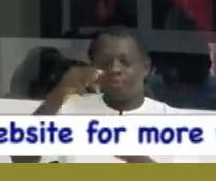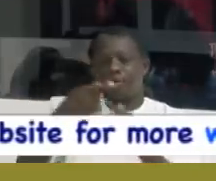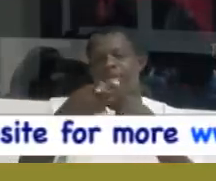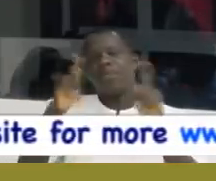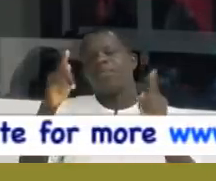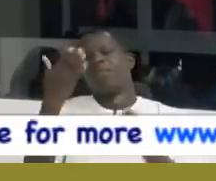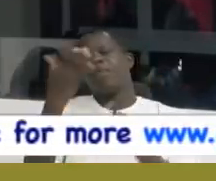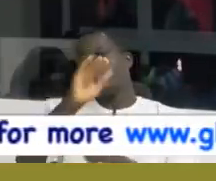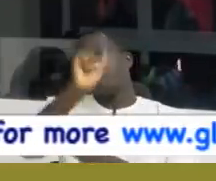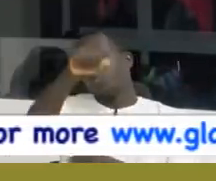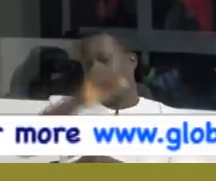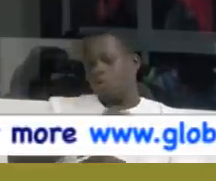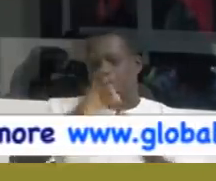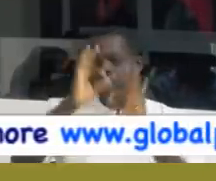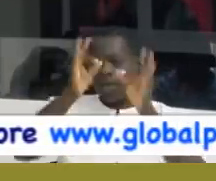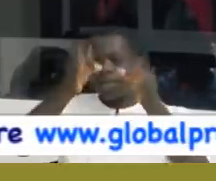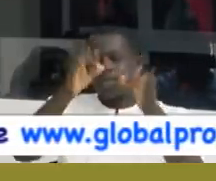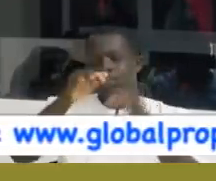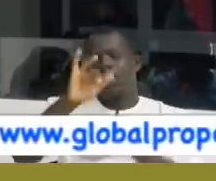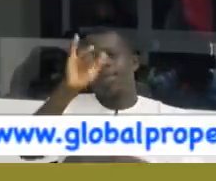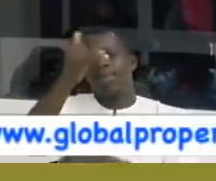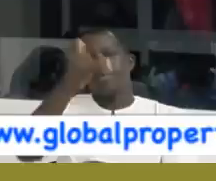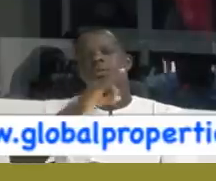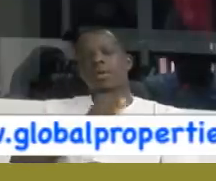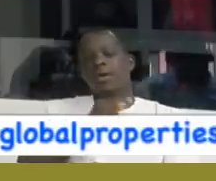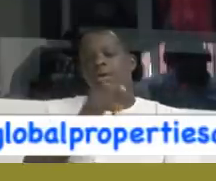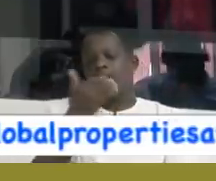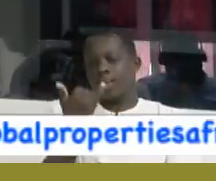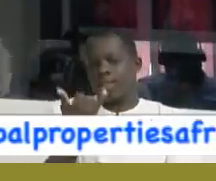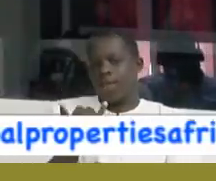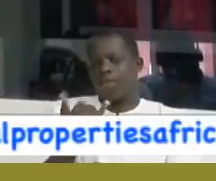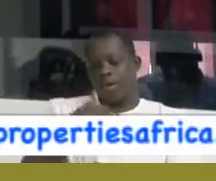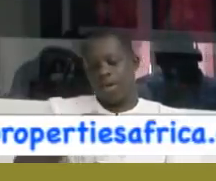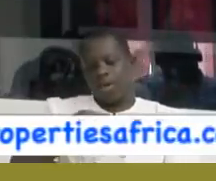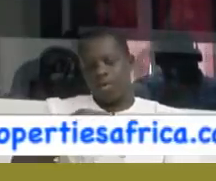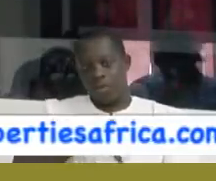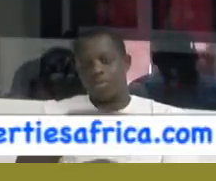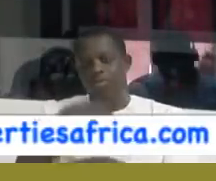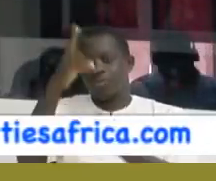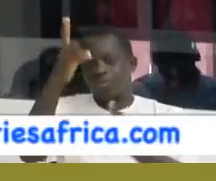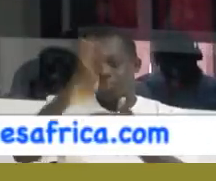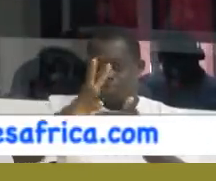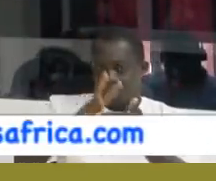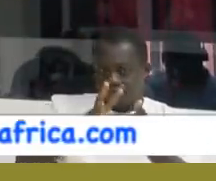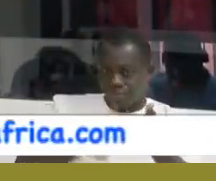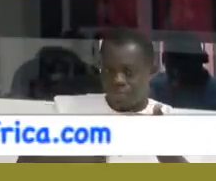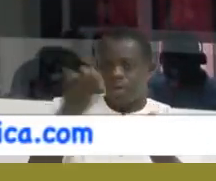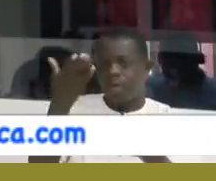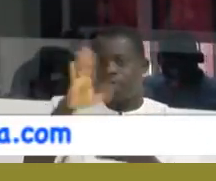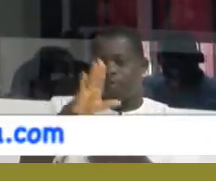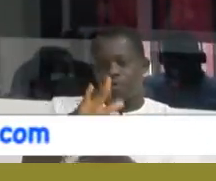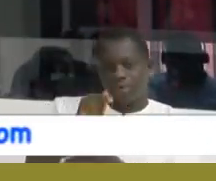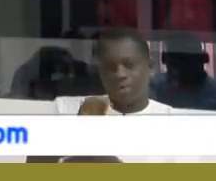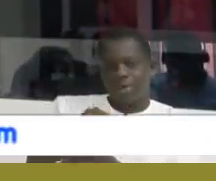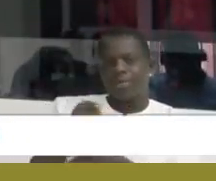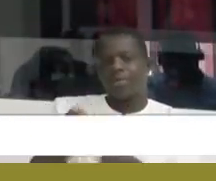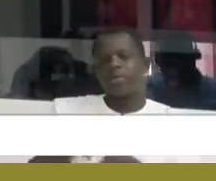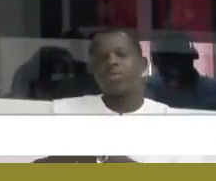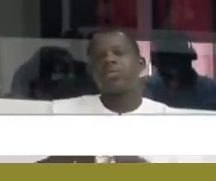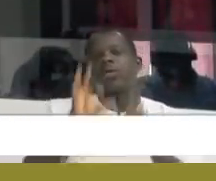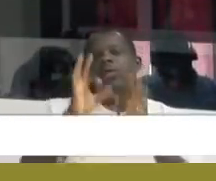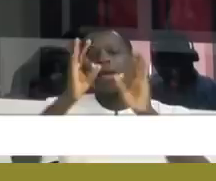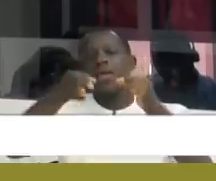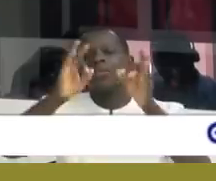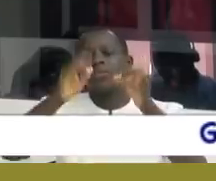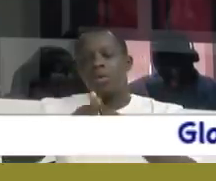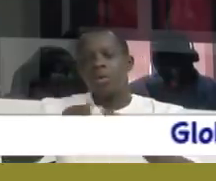description. Yes, sir. In fact, I want to read out from his this transcript of